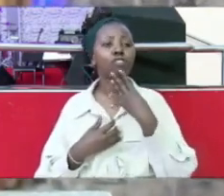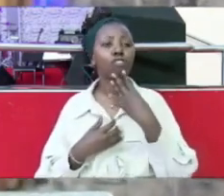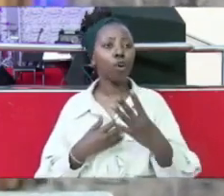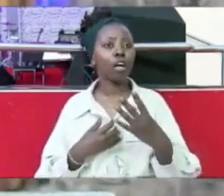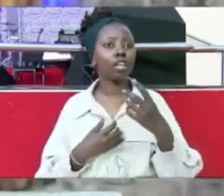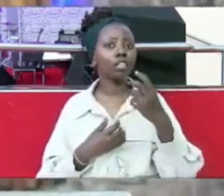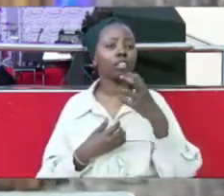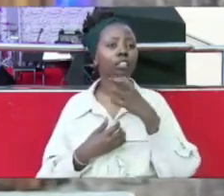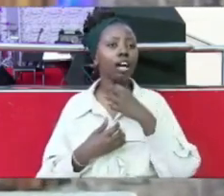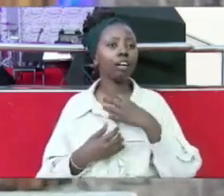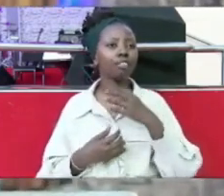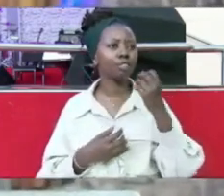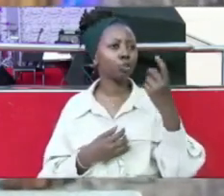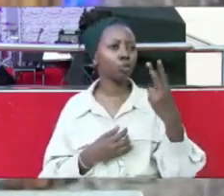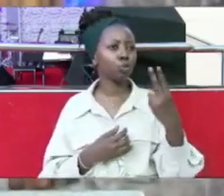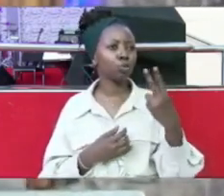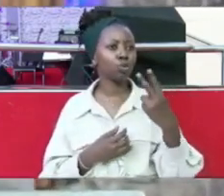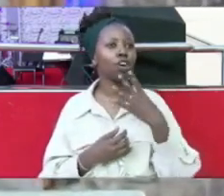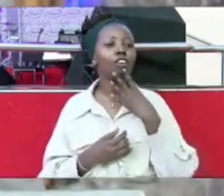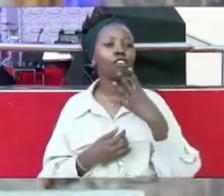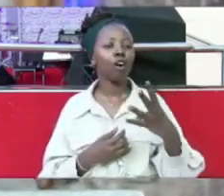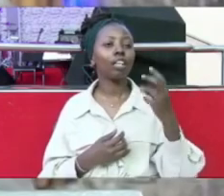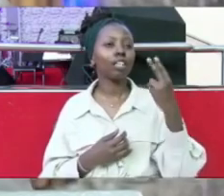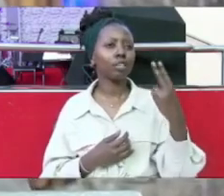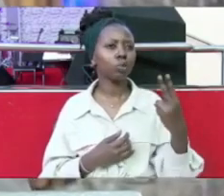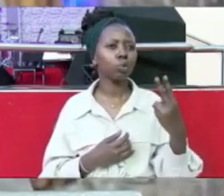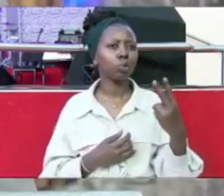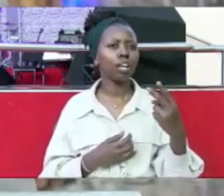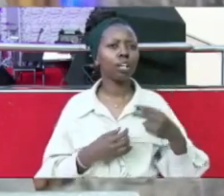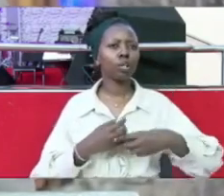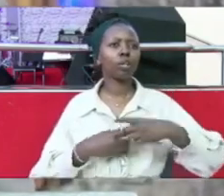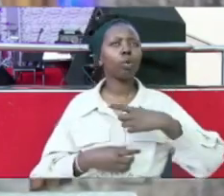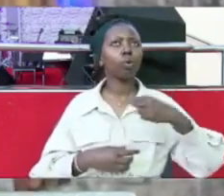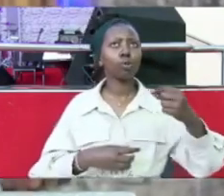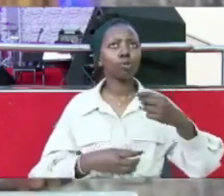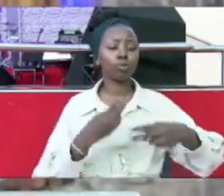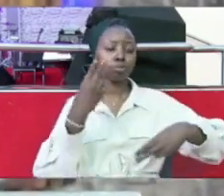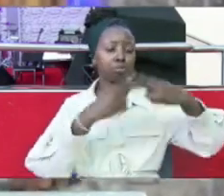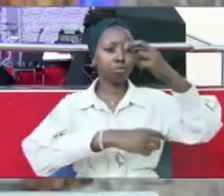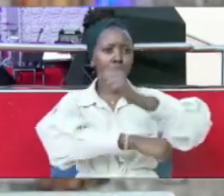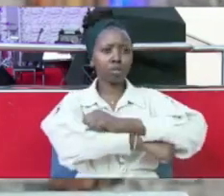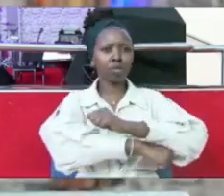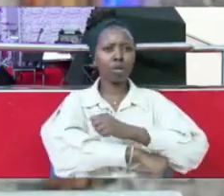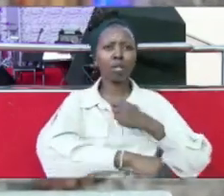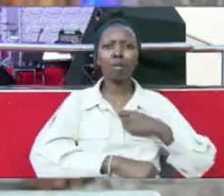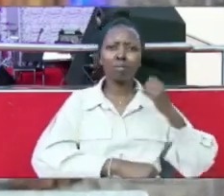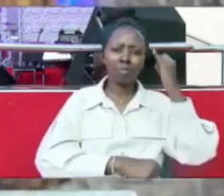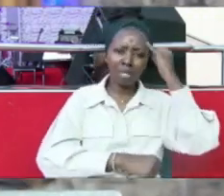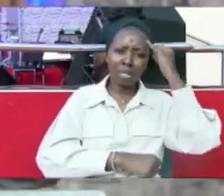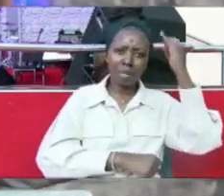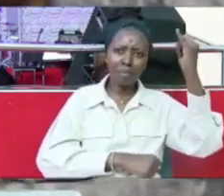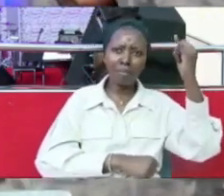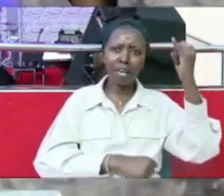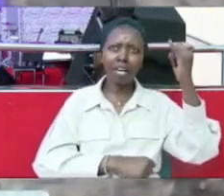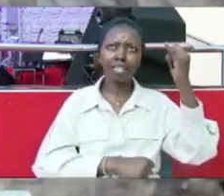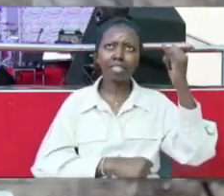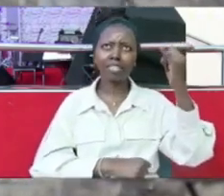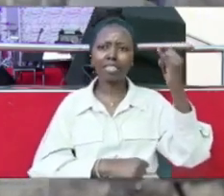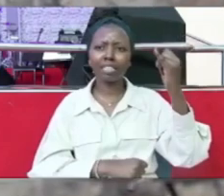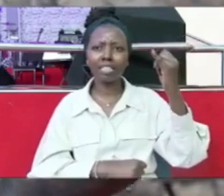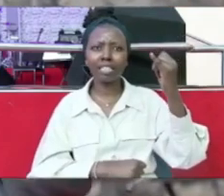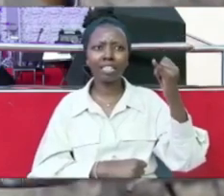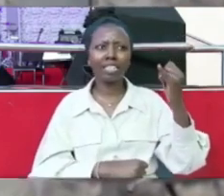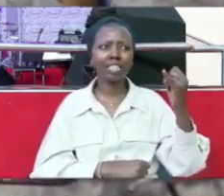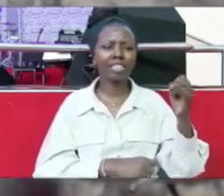402. And he was called into Kwale High School. Na akaitwa shuleni pale Kwale. I could not imagine the nightmare of seeing as he's